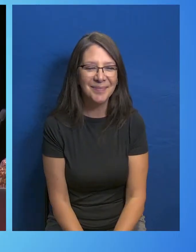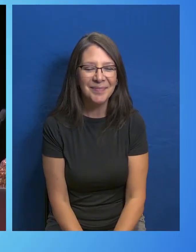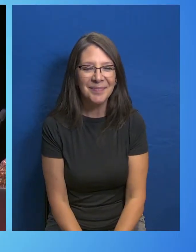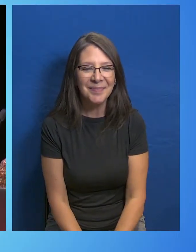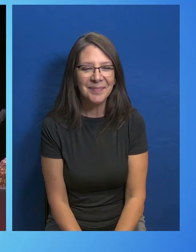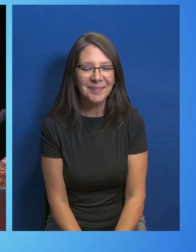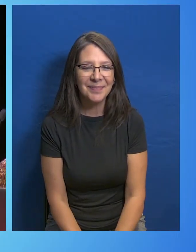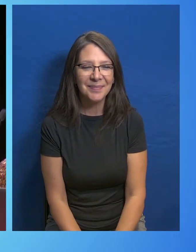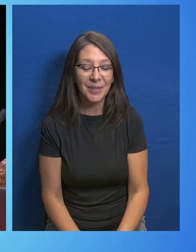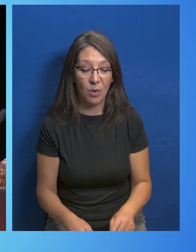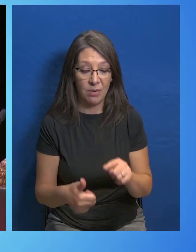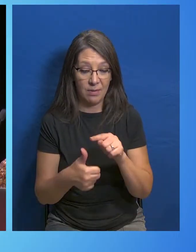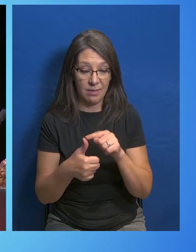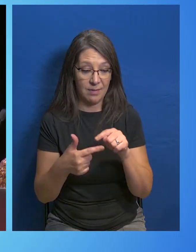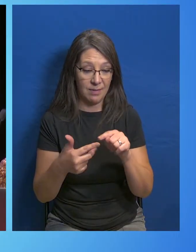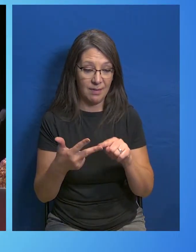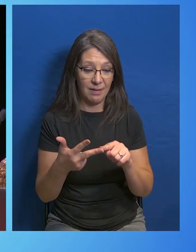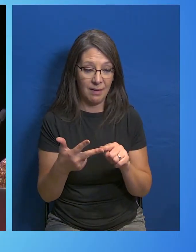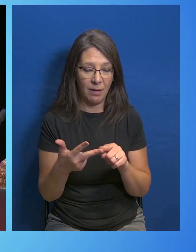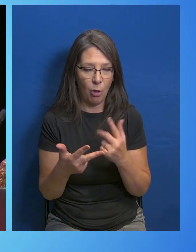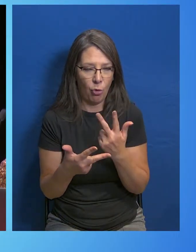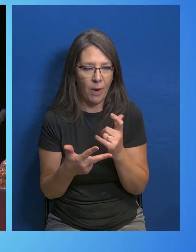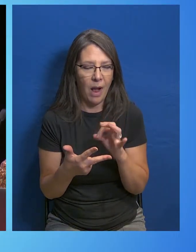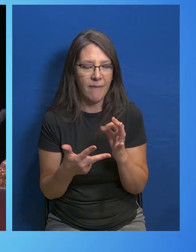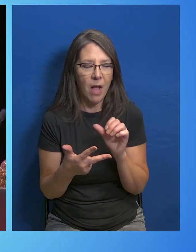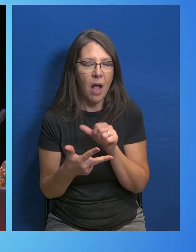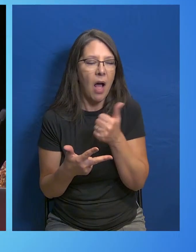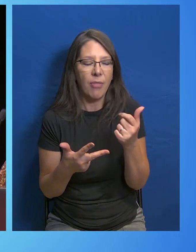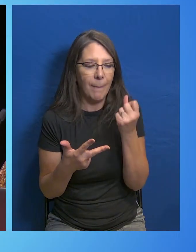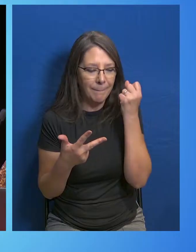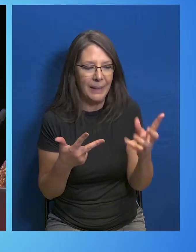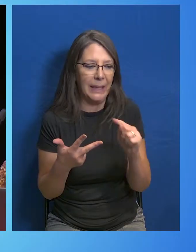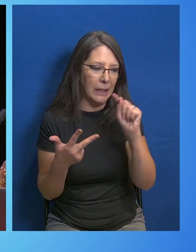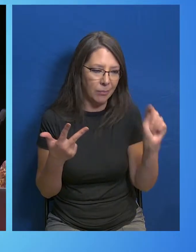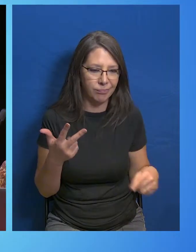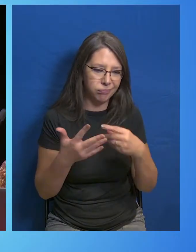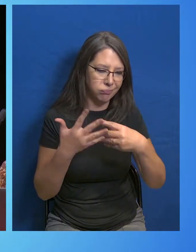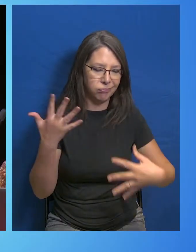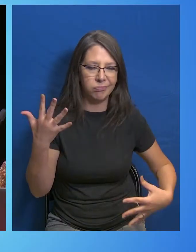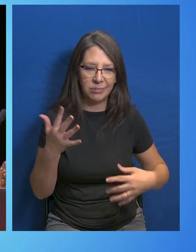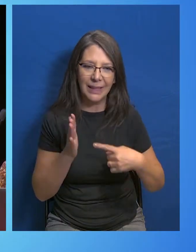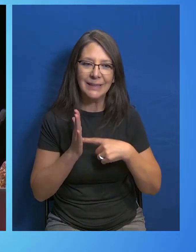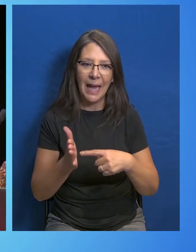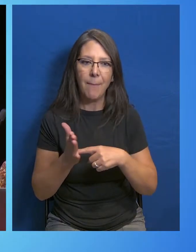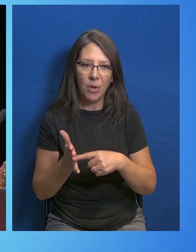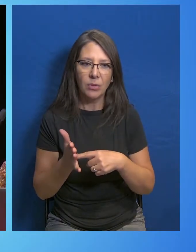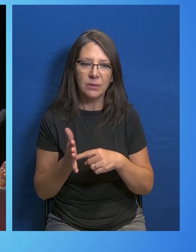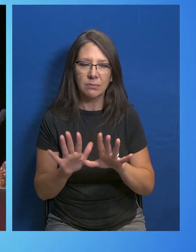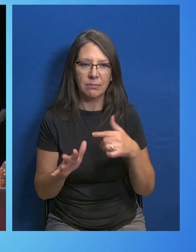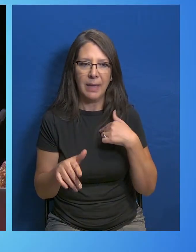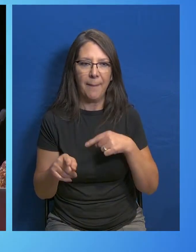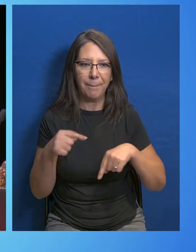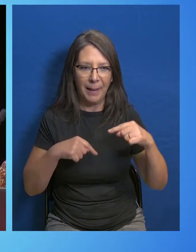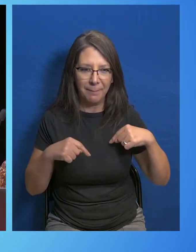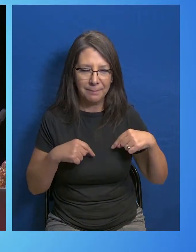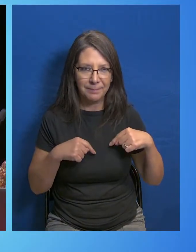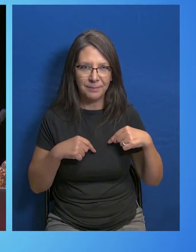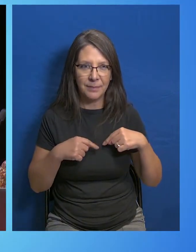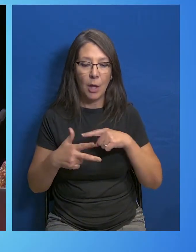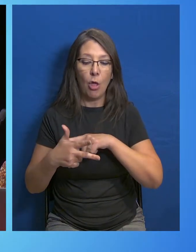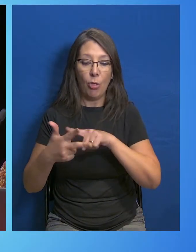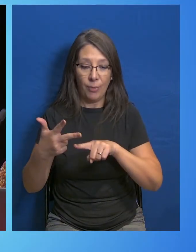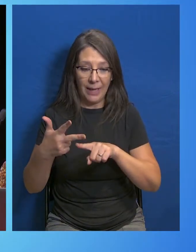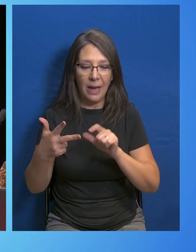These are just three of many, many examples of how the context, let me back up on that. This is just three of